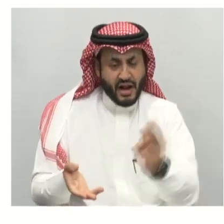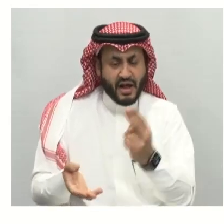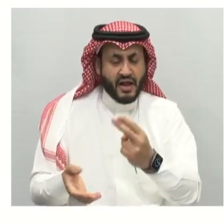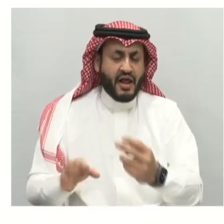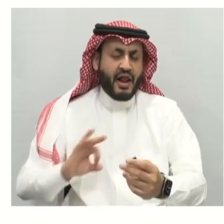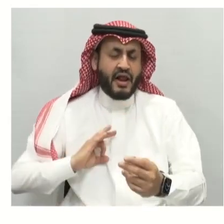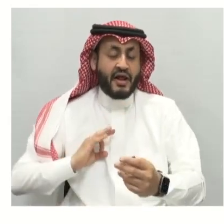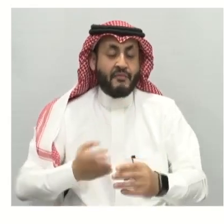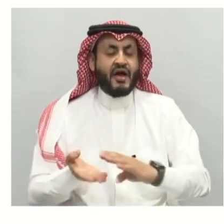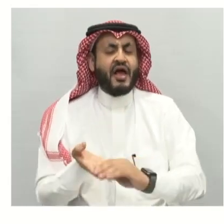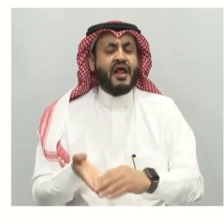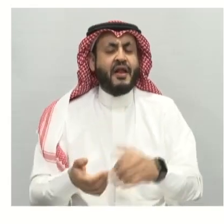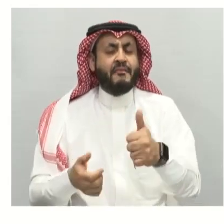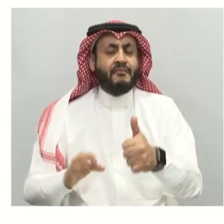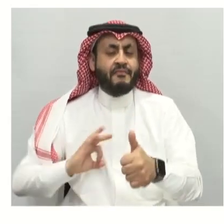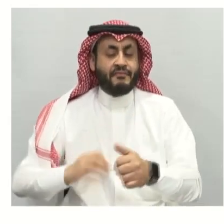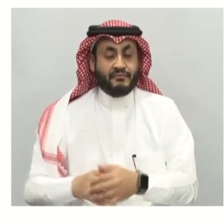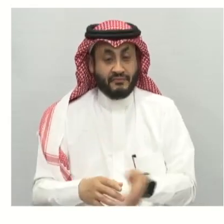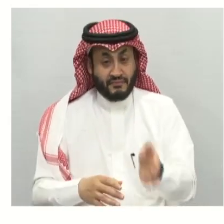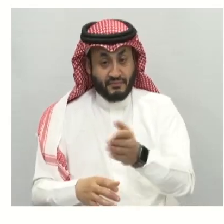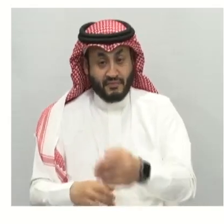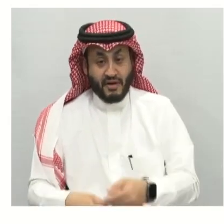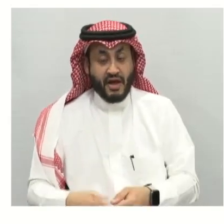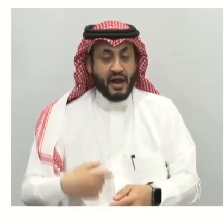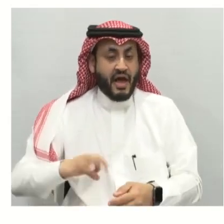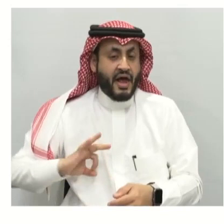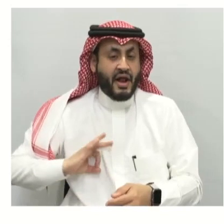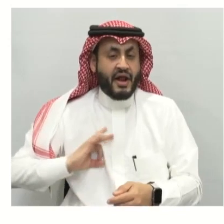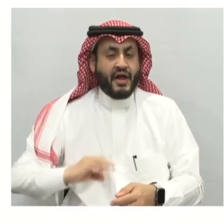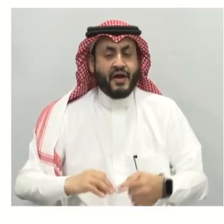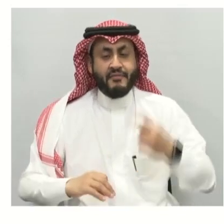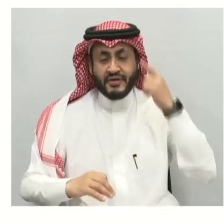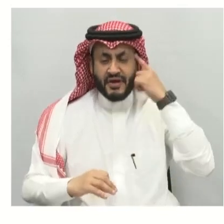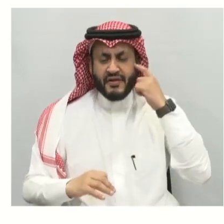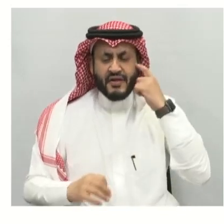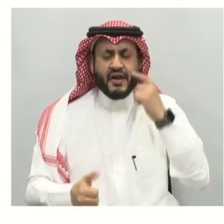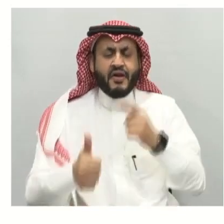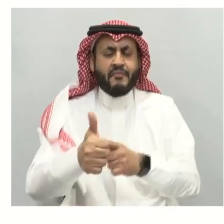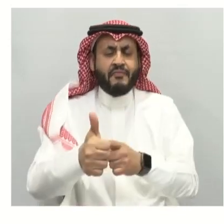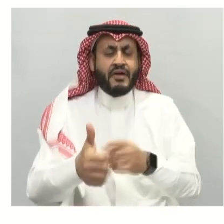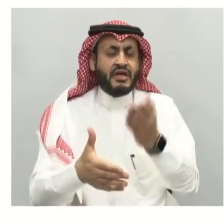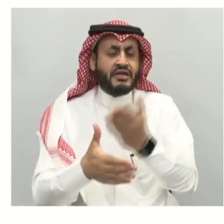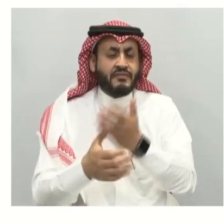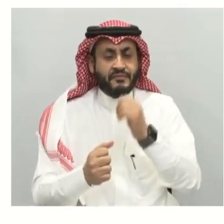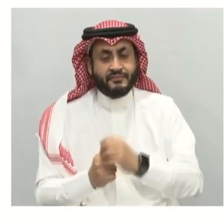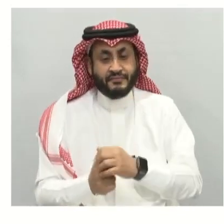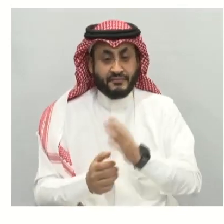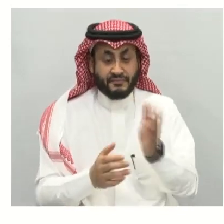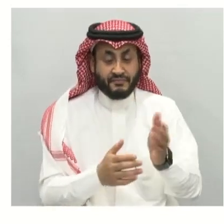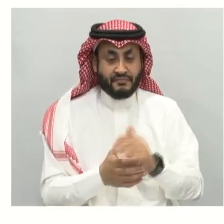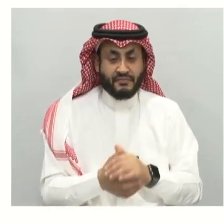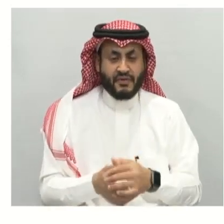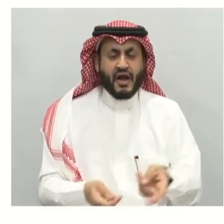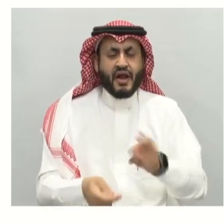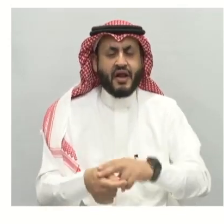like Wednesday. How about you? I like Saturday. It's my favorite day of the week. Why? Every Saturday,